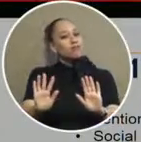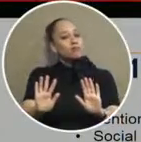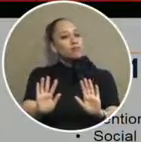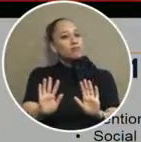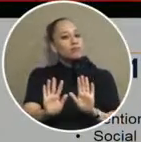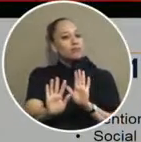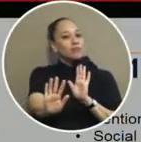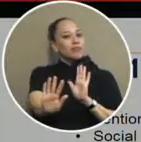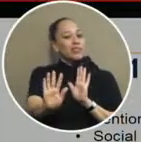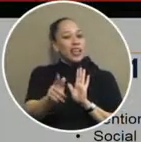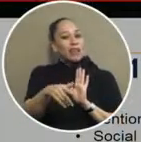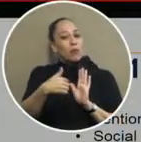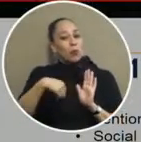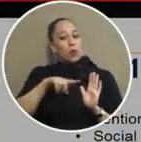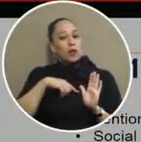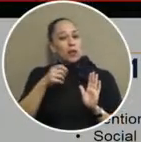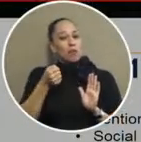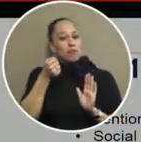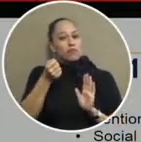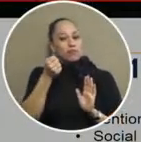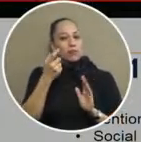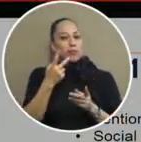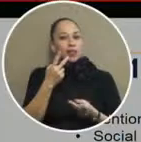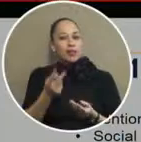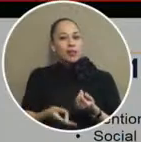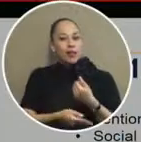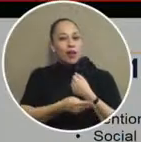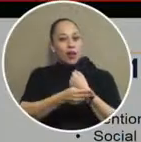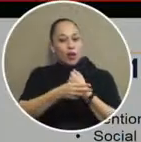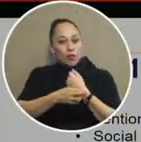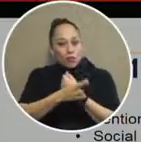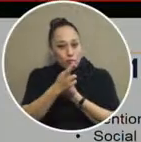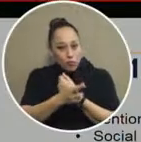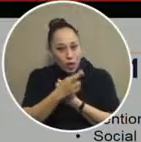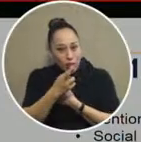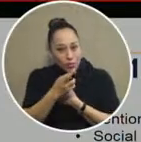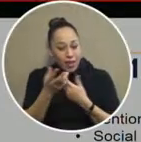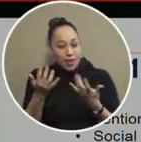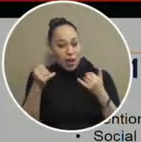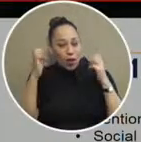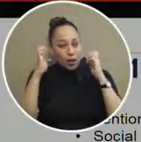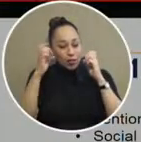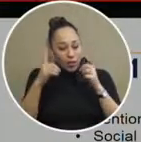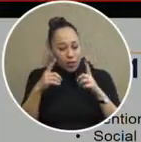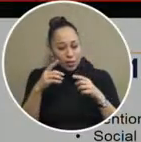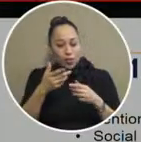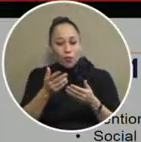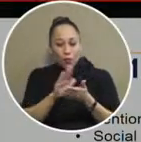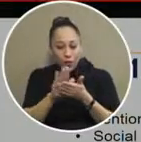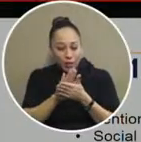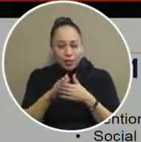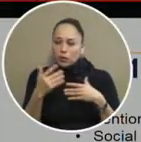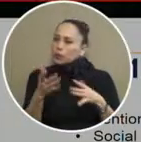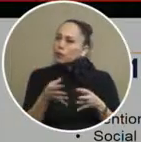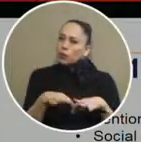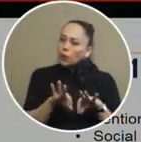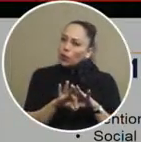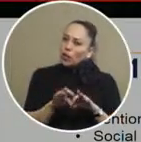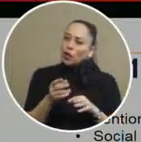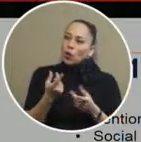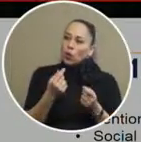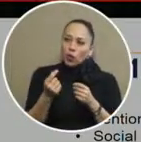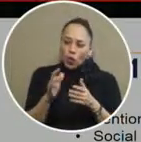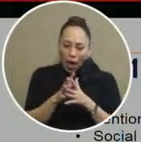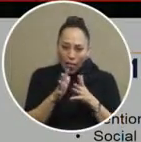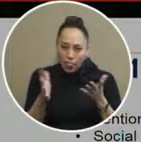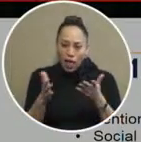be putting them at risk. The hygiene education is extremely important. We practice a lot